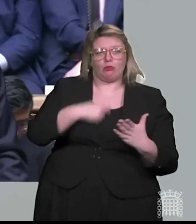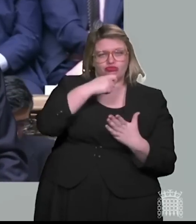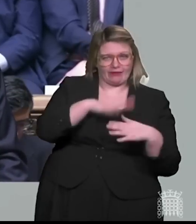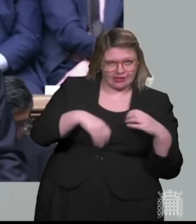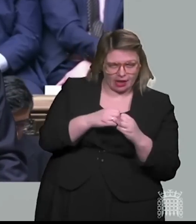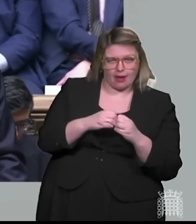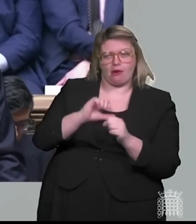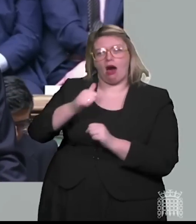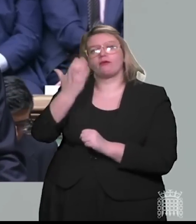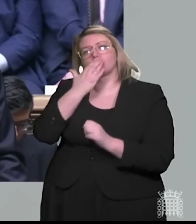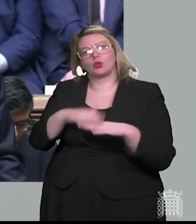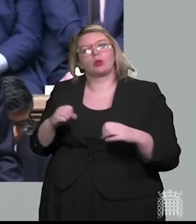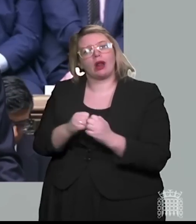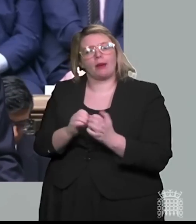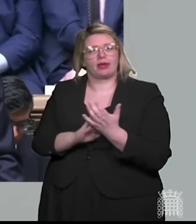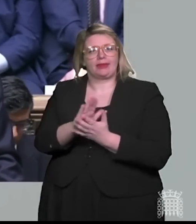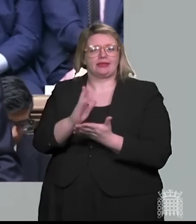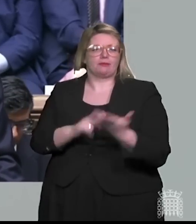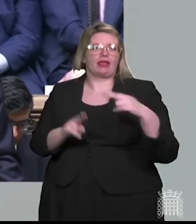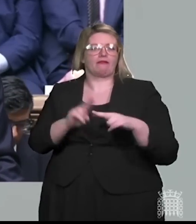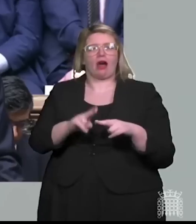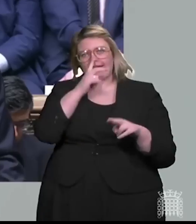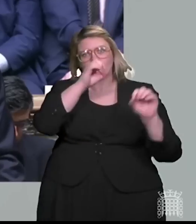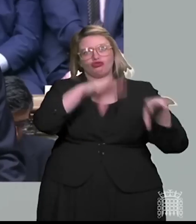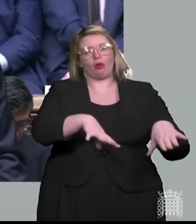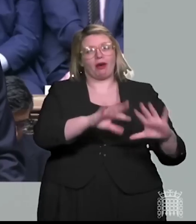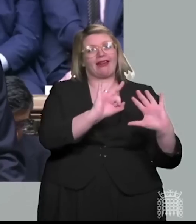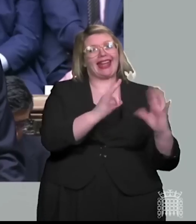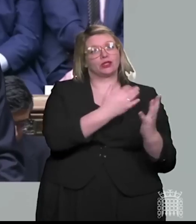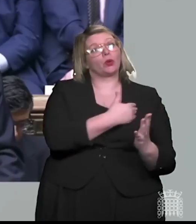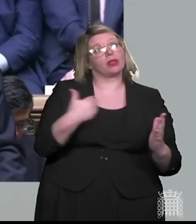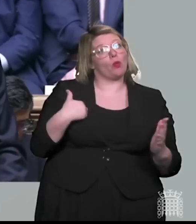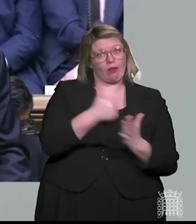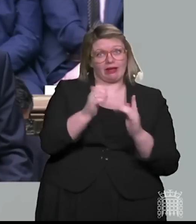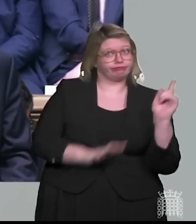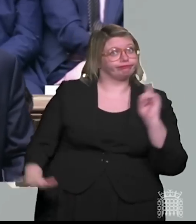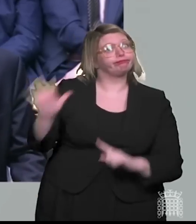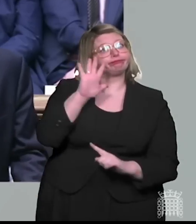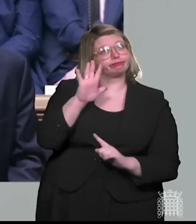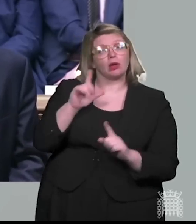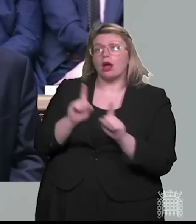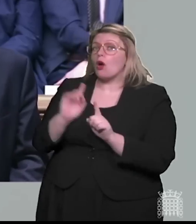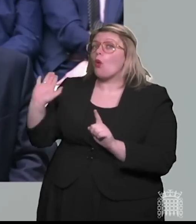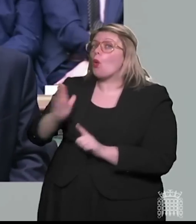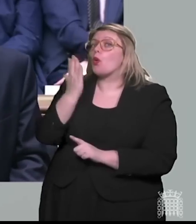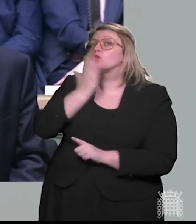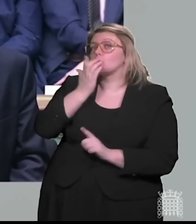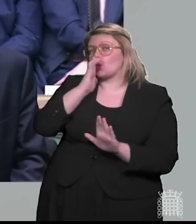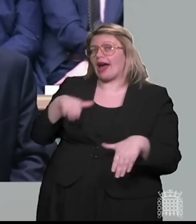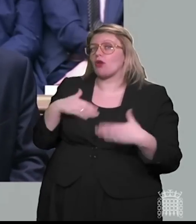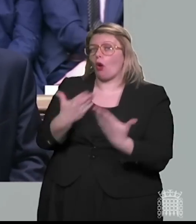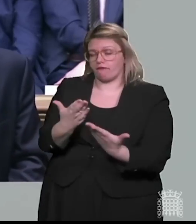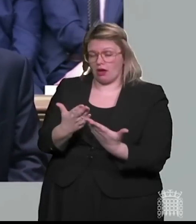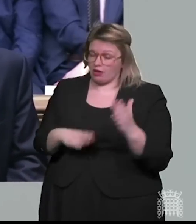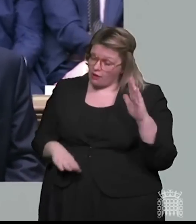school-age parents can drop their children off between 8 a.m. and 6 p.m. And our ambition is that all schools will start to offer a